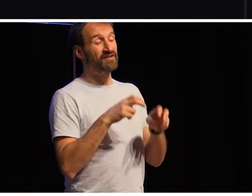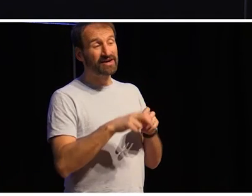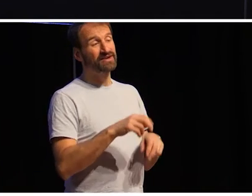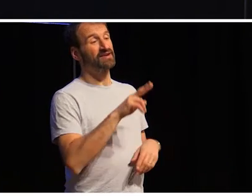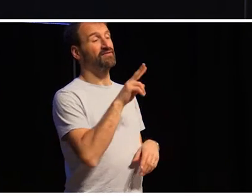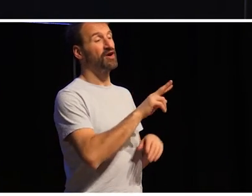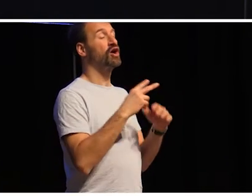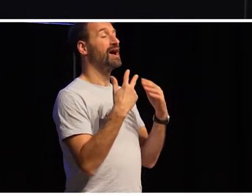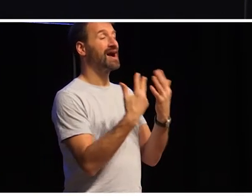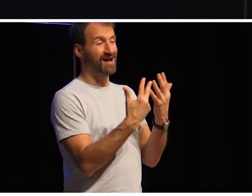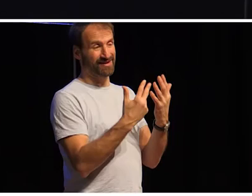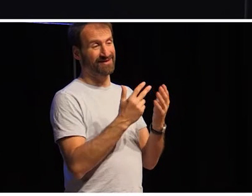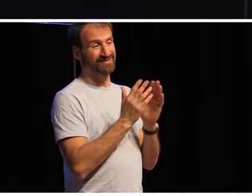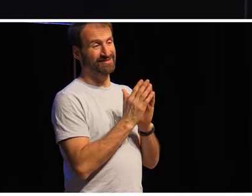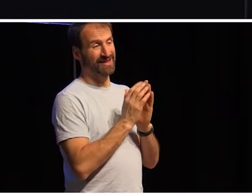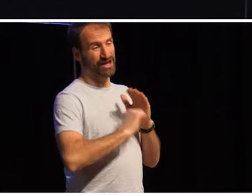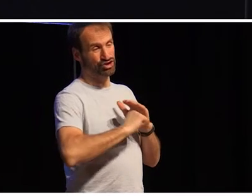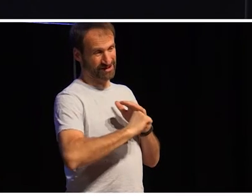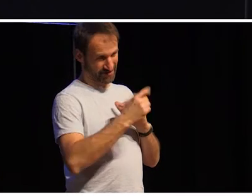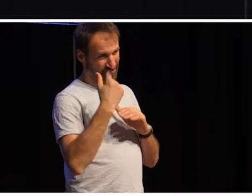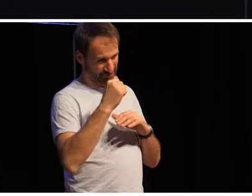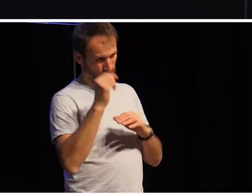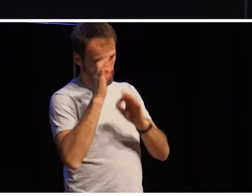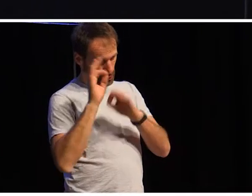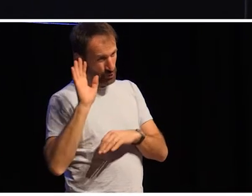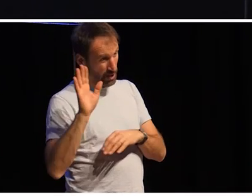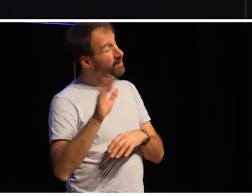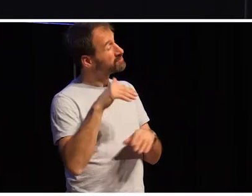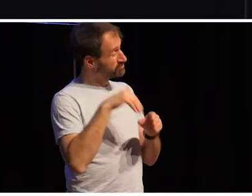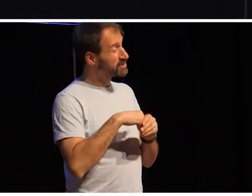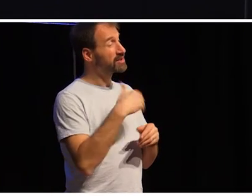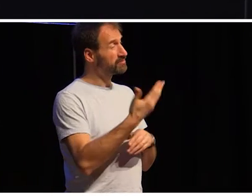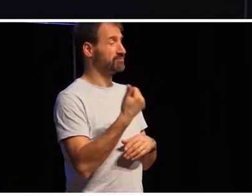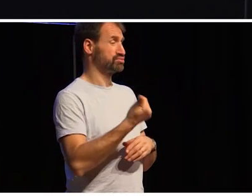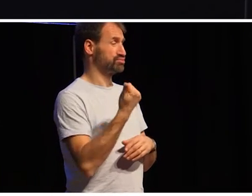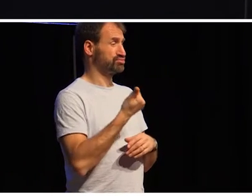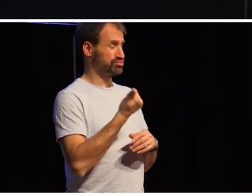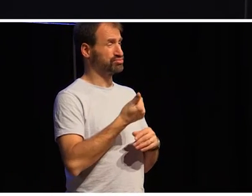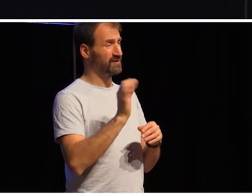which, by the way, has some great features, most notably performance and